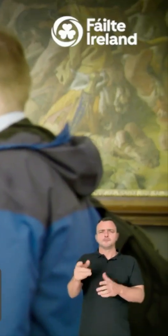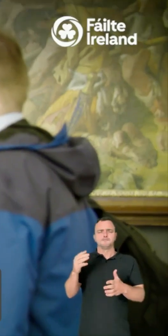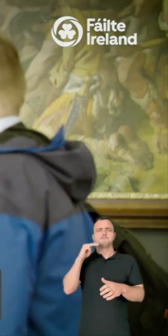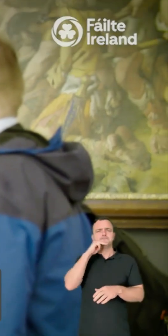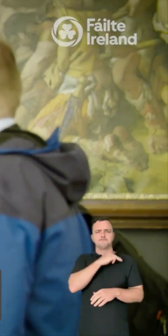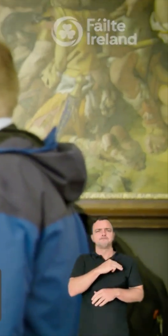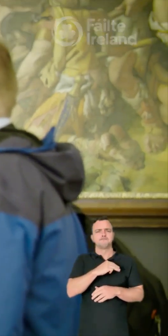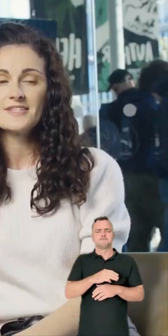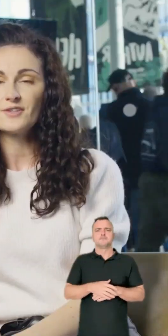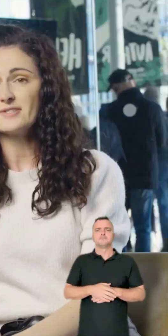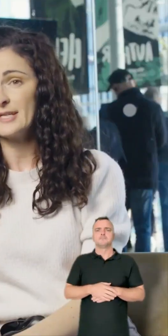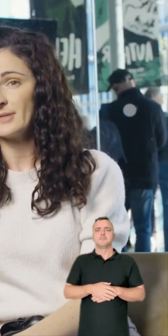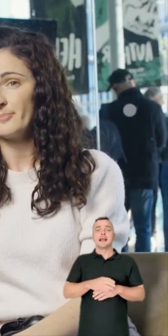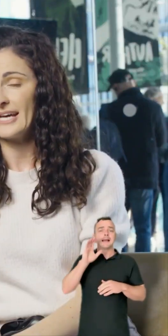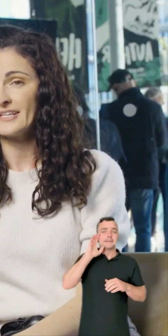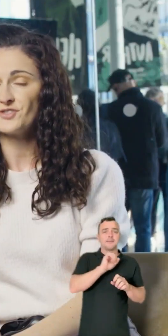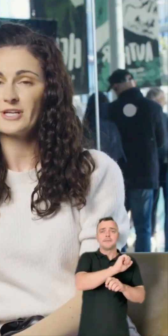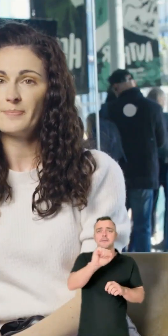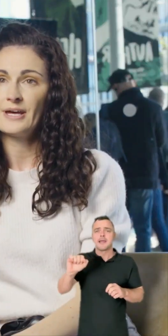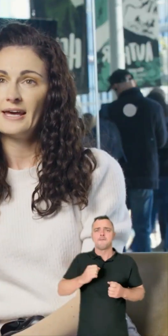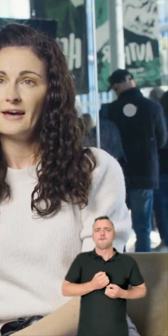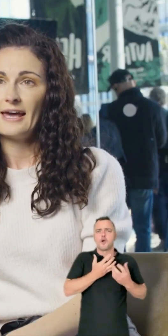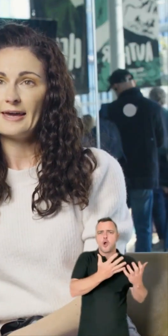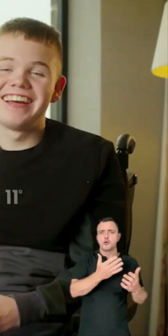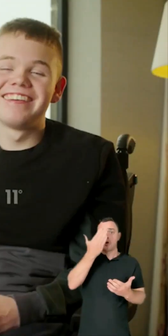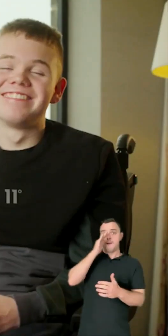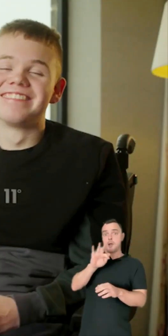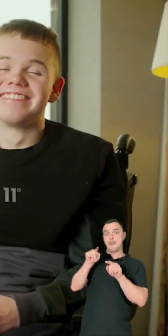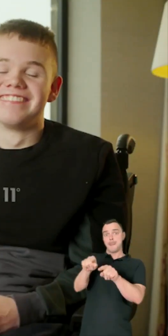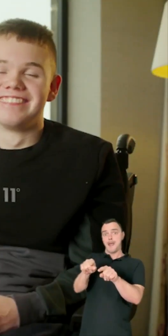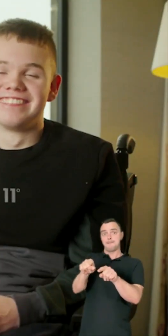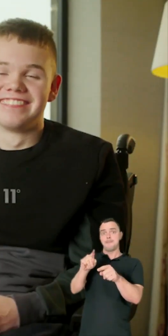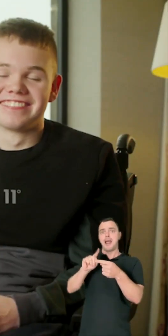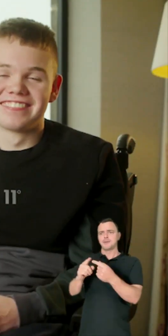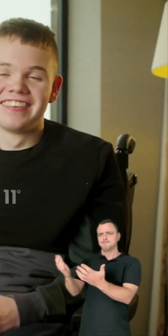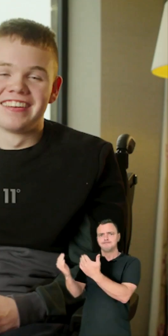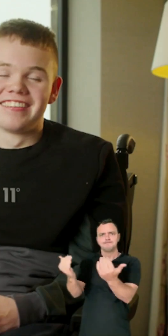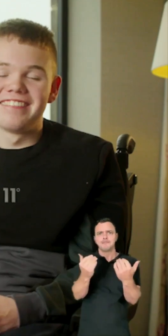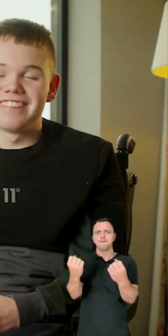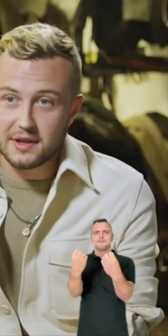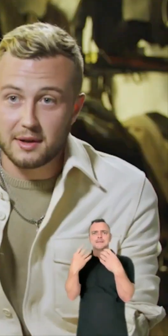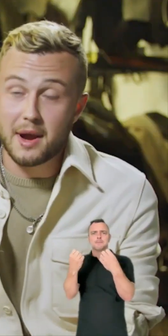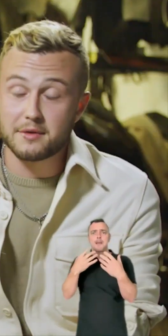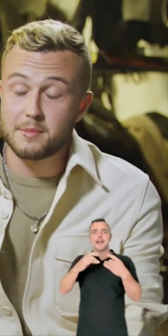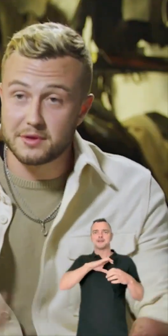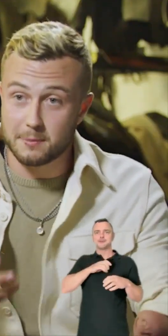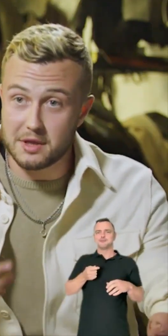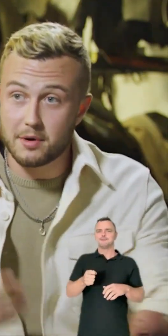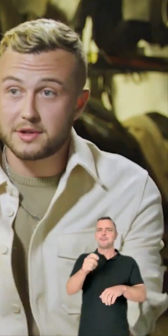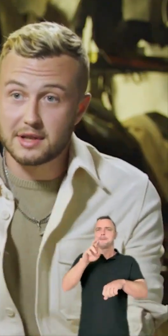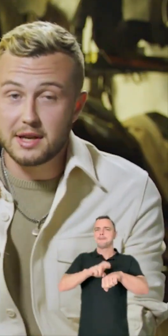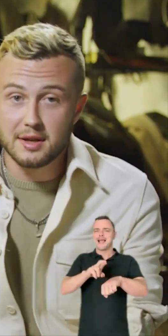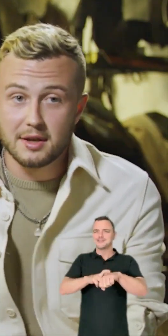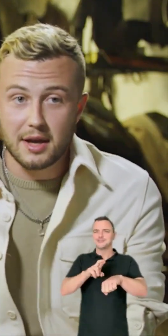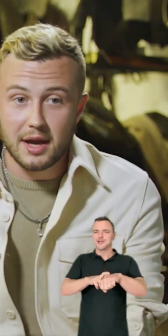never been more important. By listening to the voice of the customer, learning from them and seeking feedback, we can make